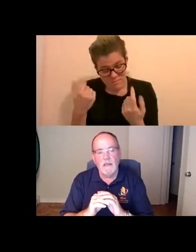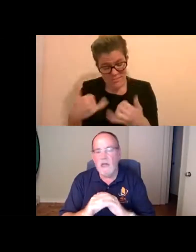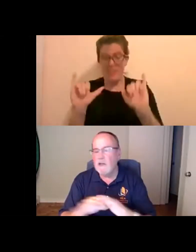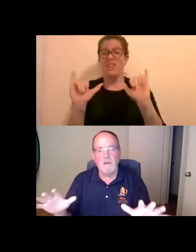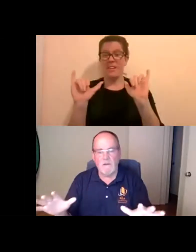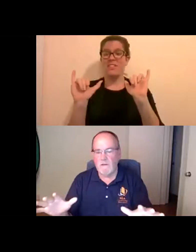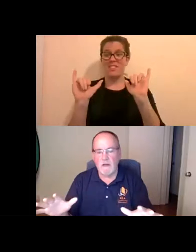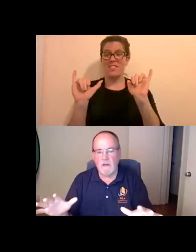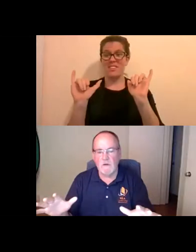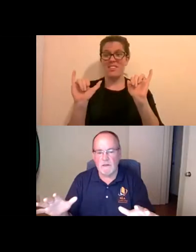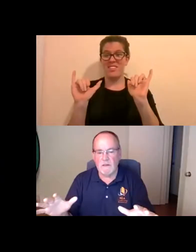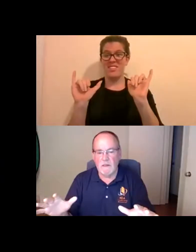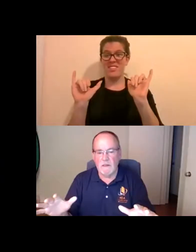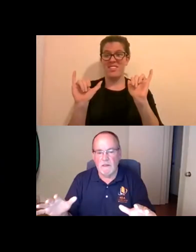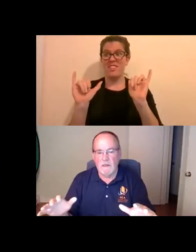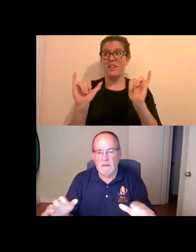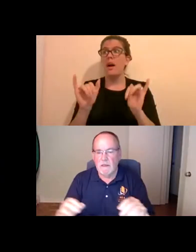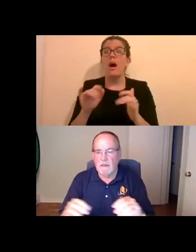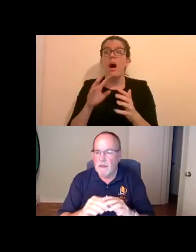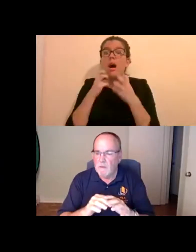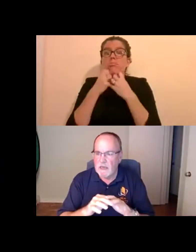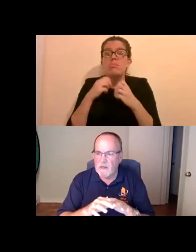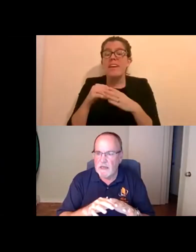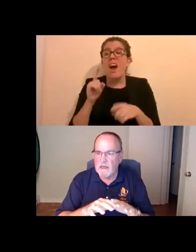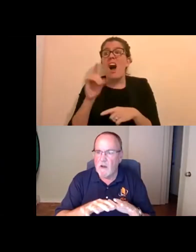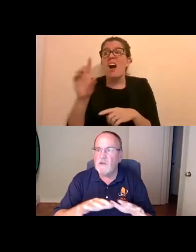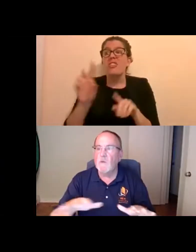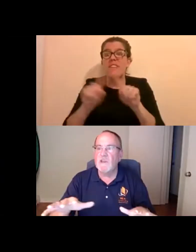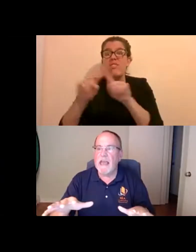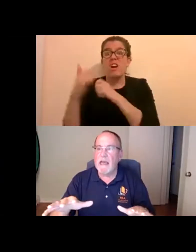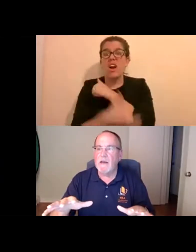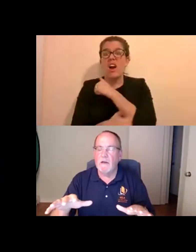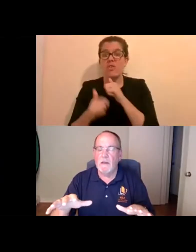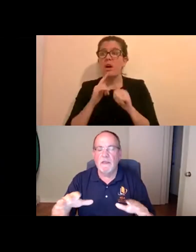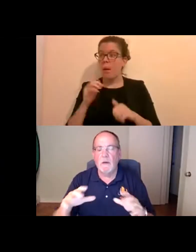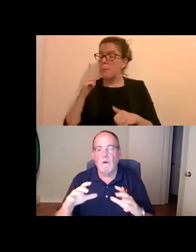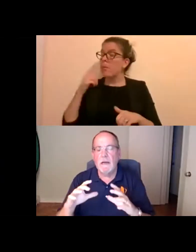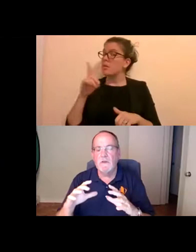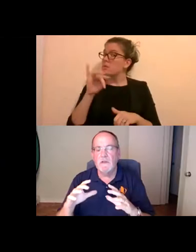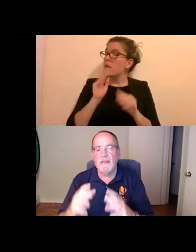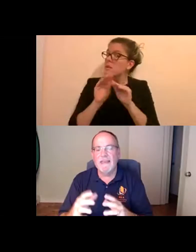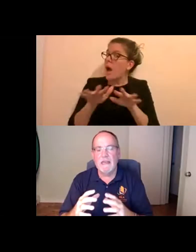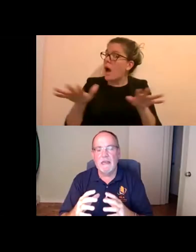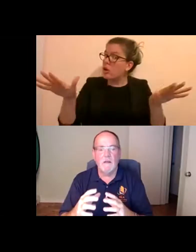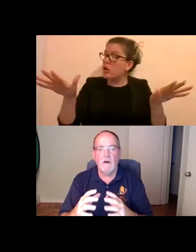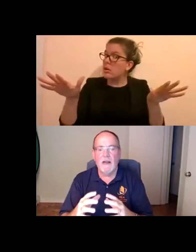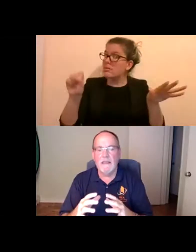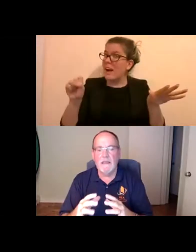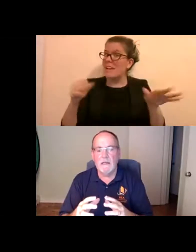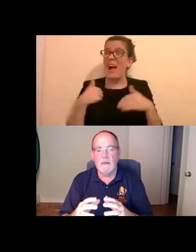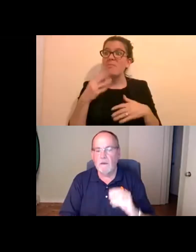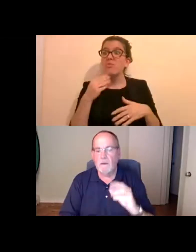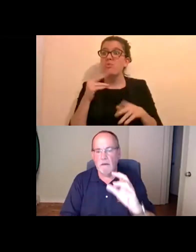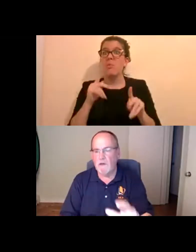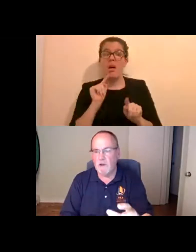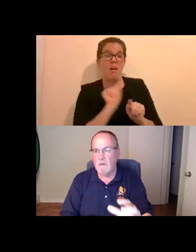in hundreds of different countries. Okay, because they also were scattered, but they were able to maintain their